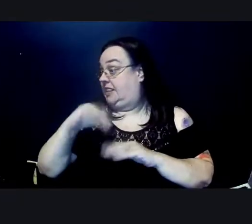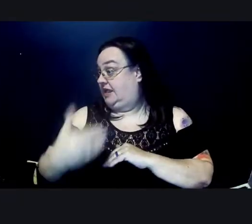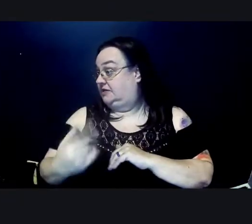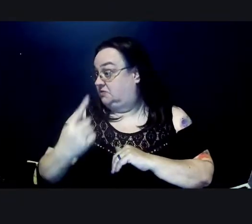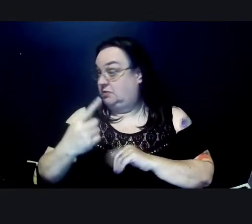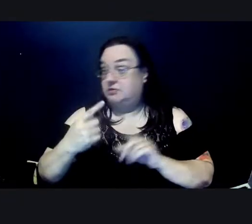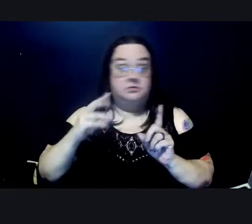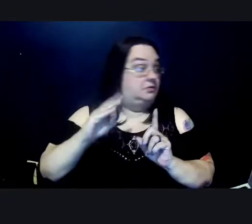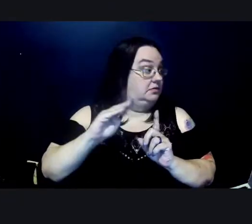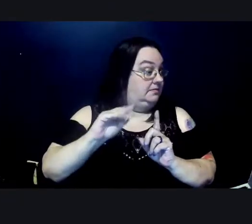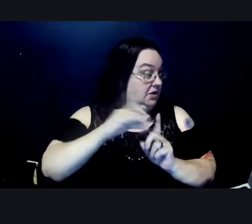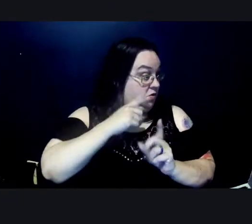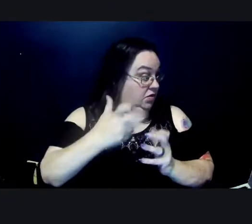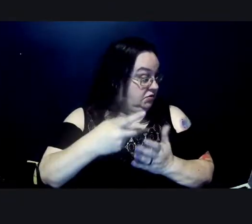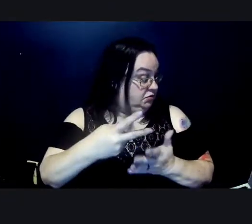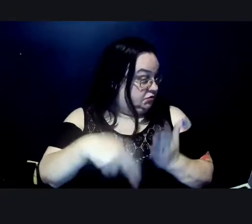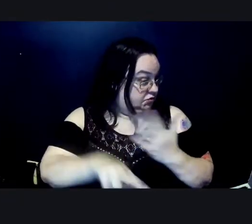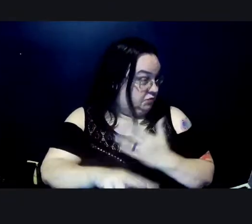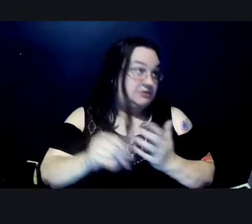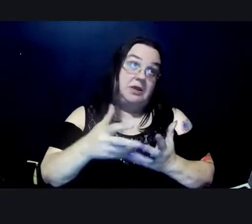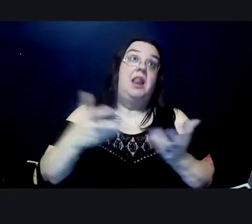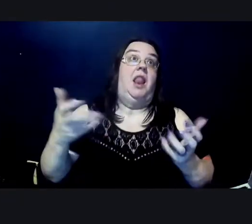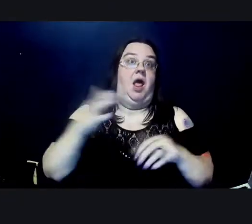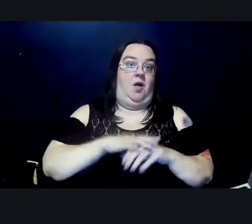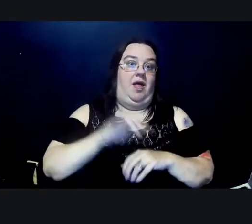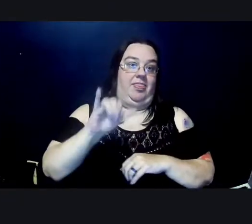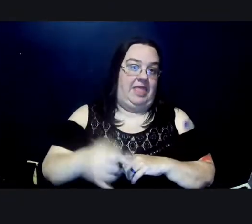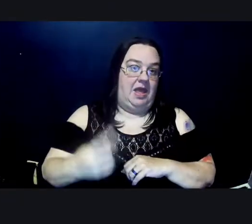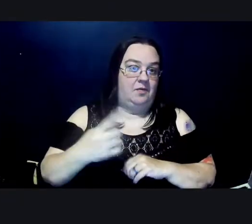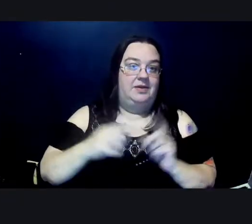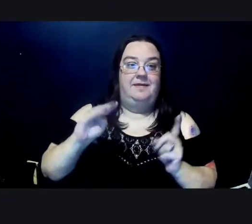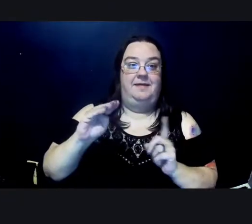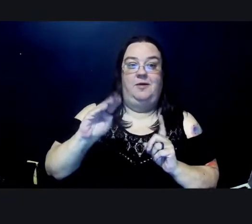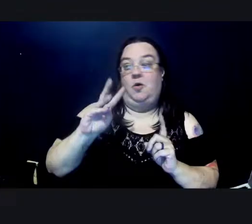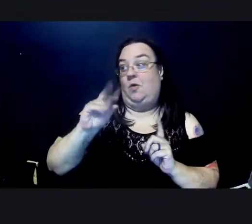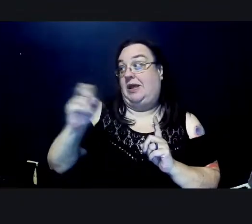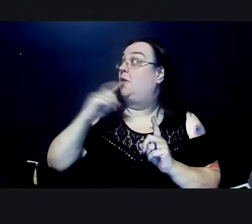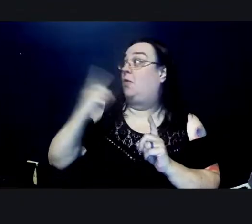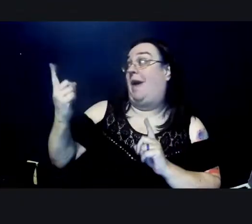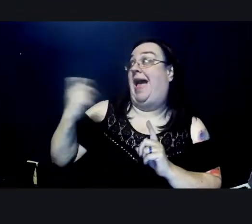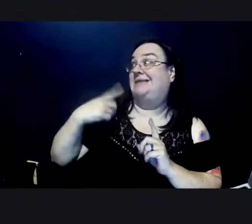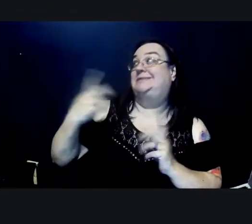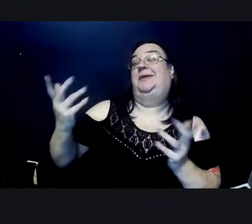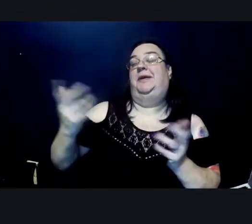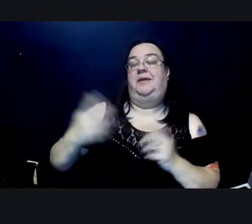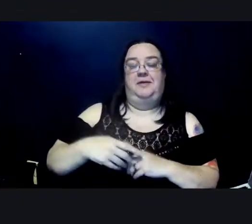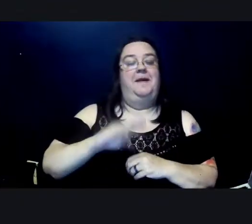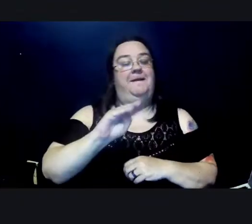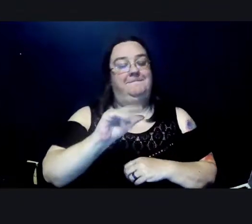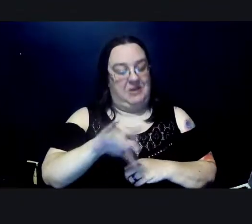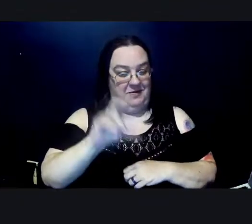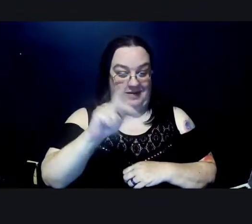weeks. Kind of a lot on there, but You asked me. all right, we'll talk about that in a few minutes.